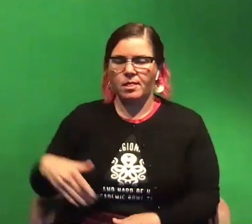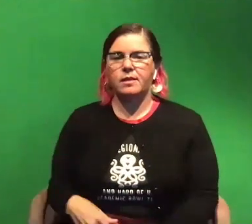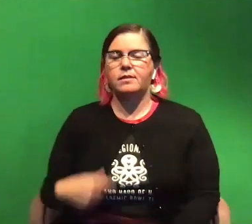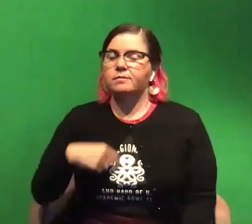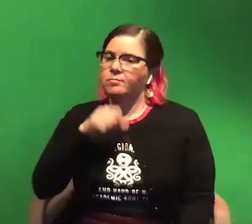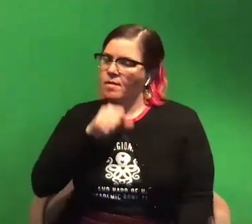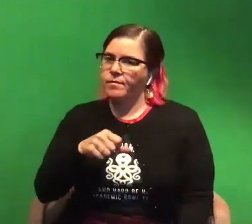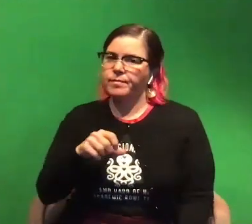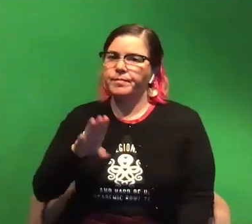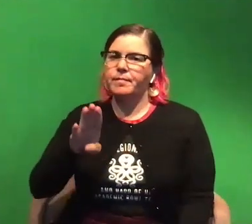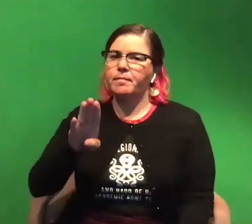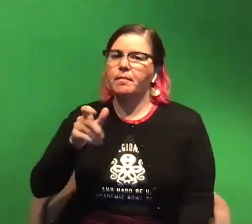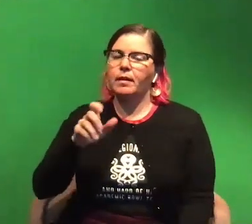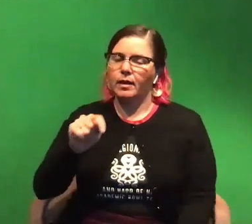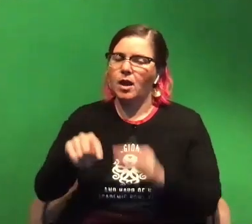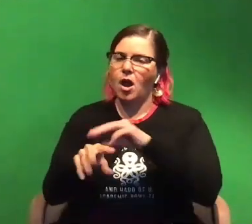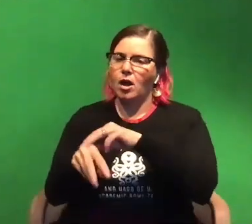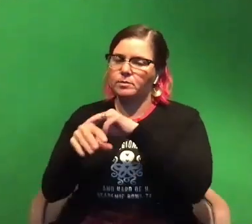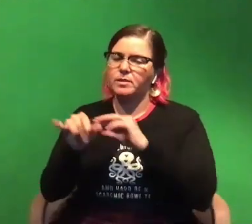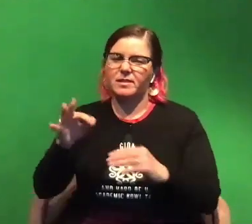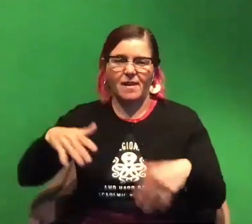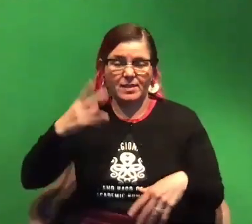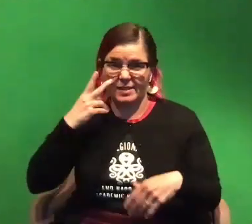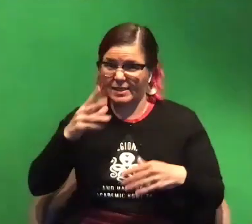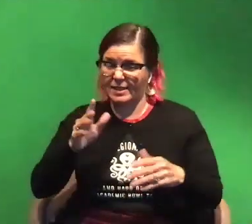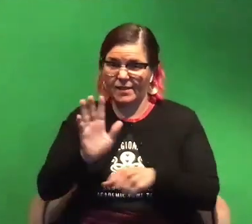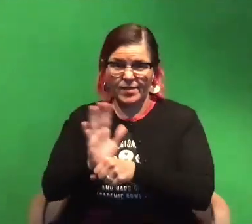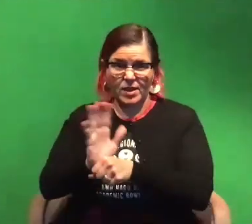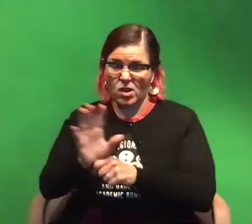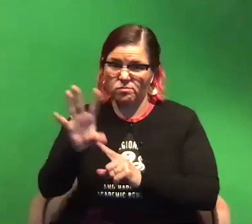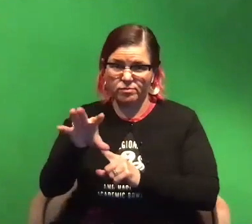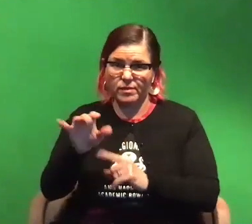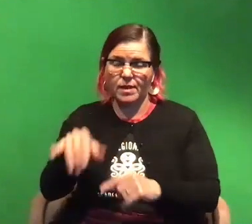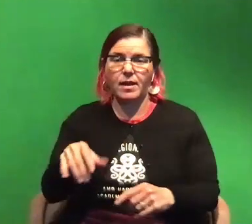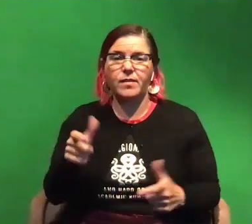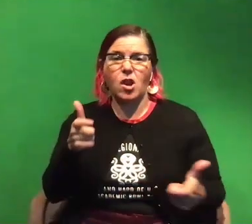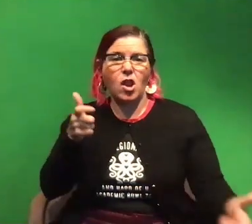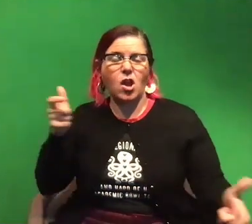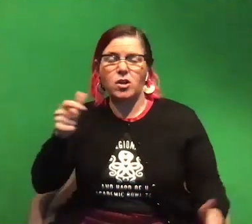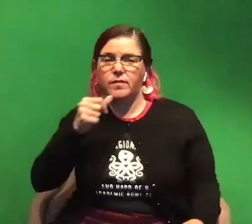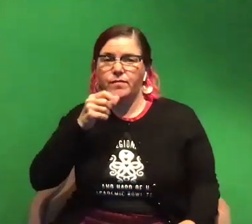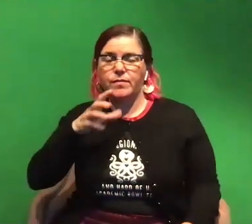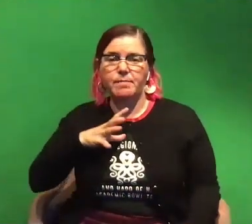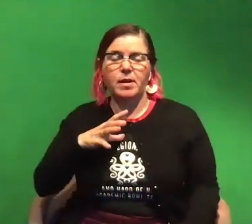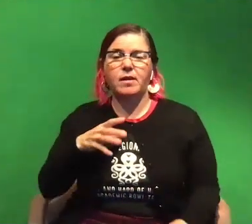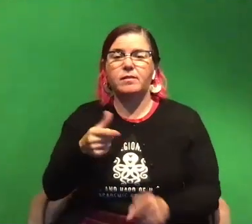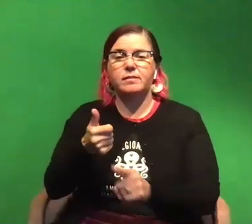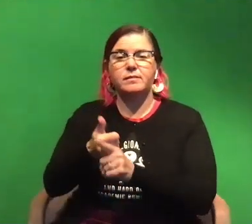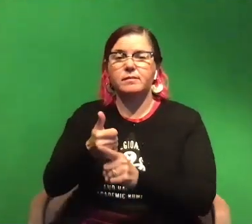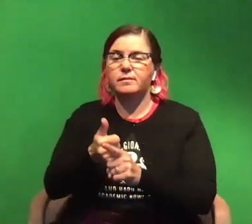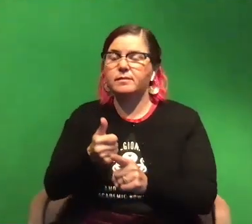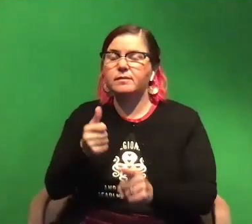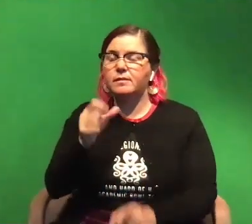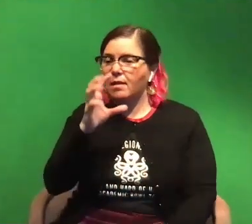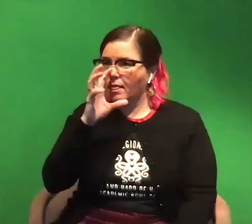to, is the blanket octopus. So if you guys haven't seen a video of them, of the large females, they're absolutely